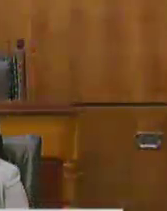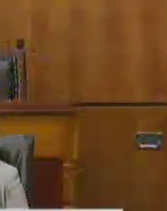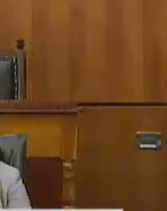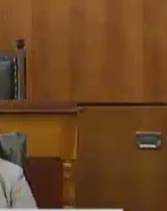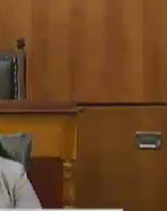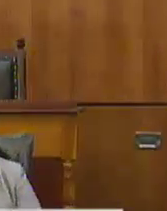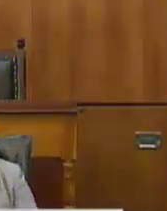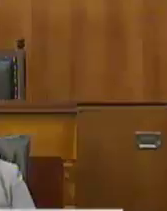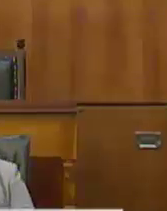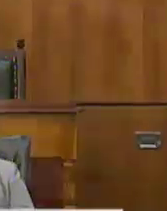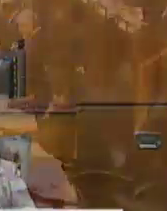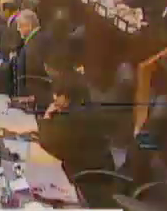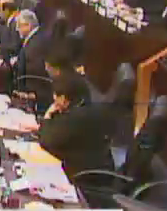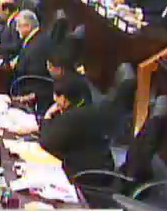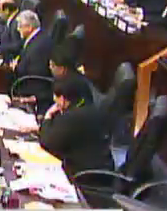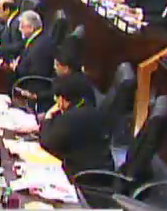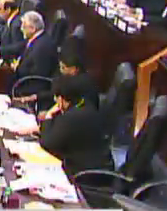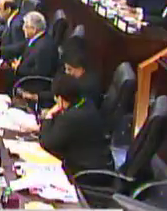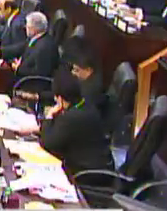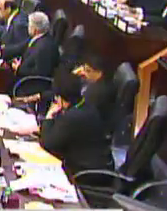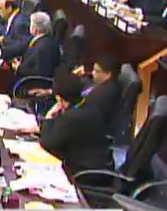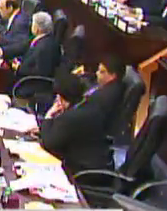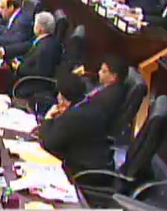Member for Faisabad.